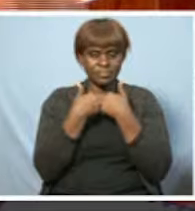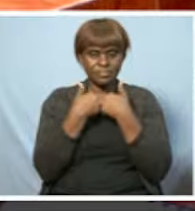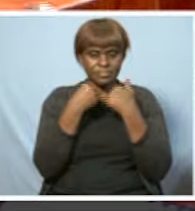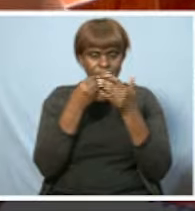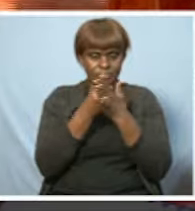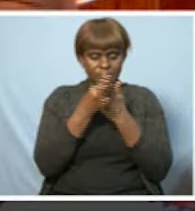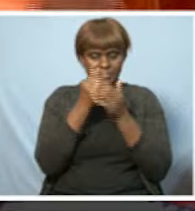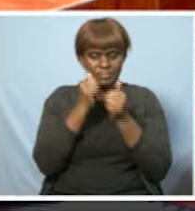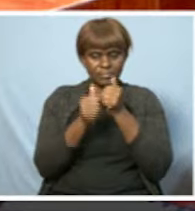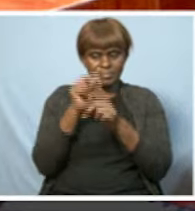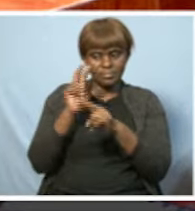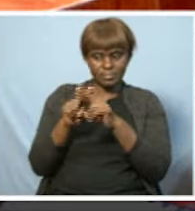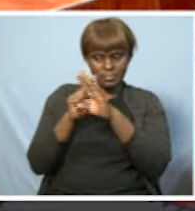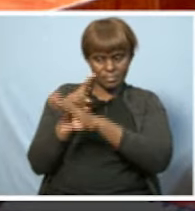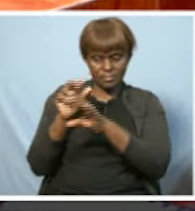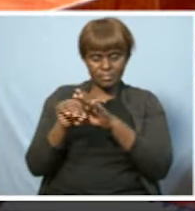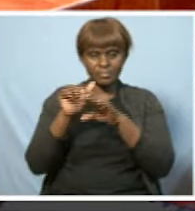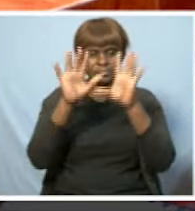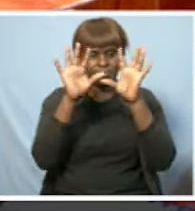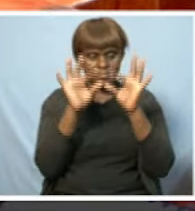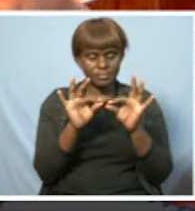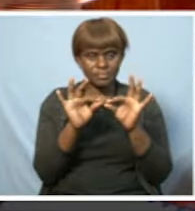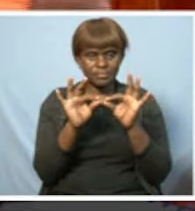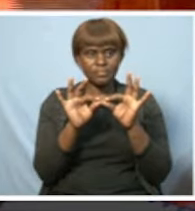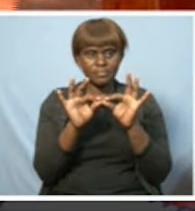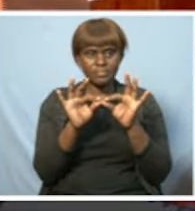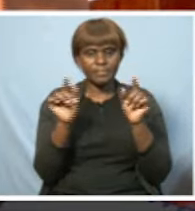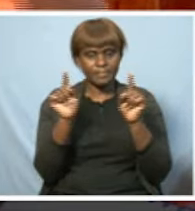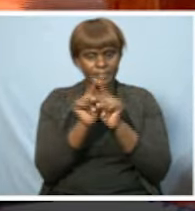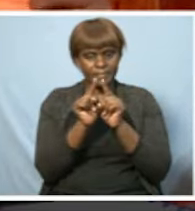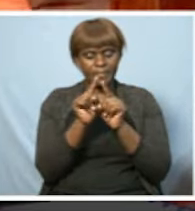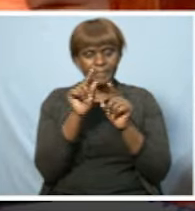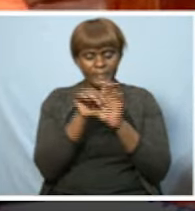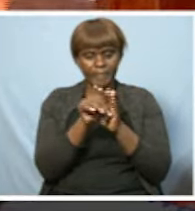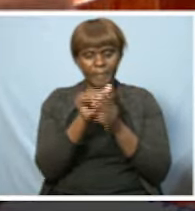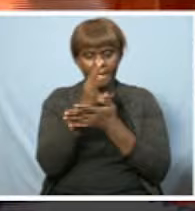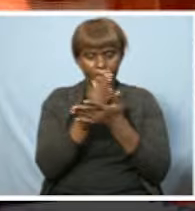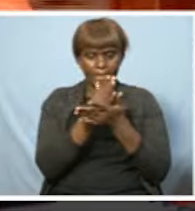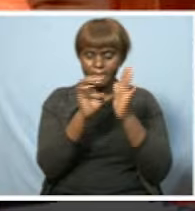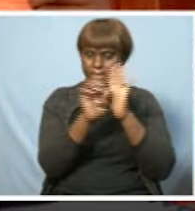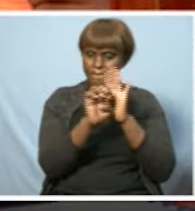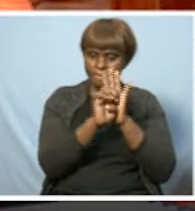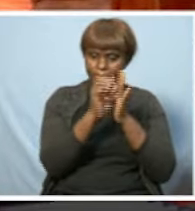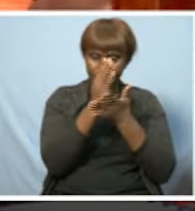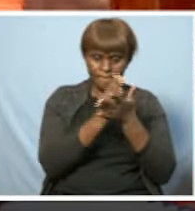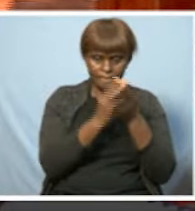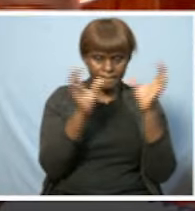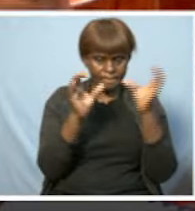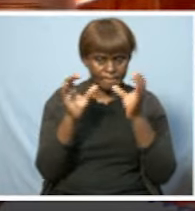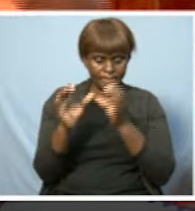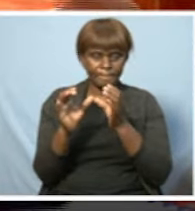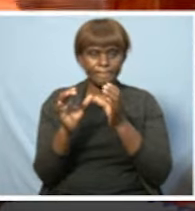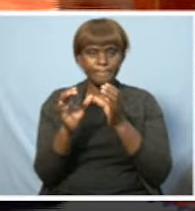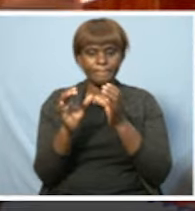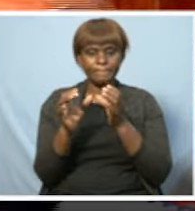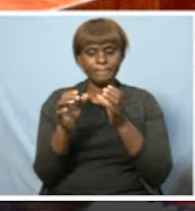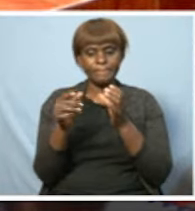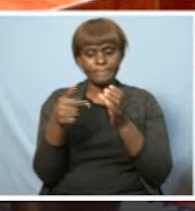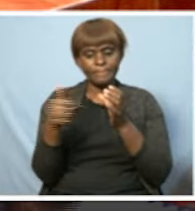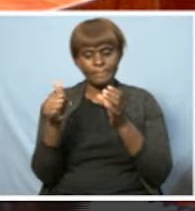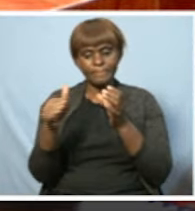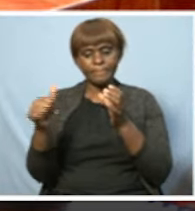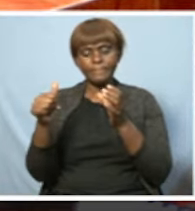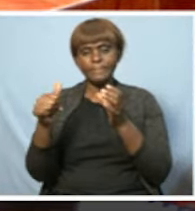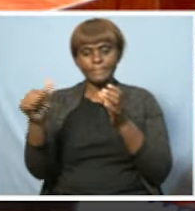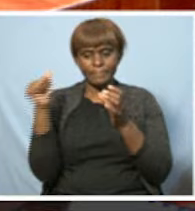were sitting in their accounts. And in some instances, some councils delayed to do